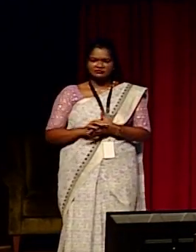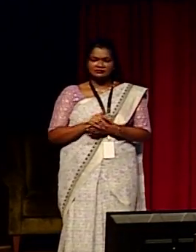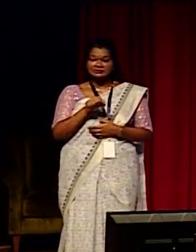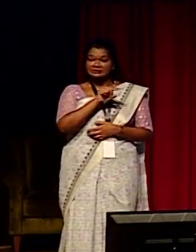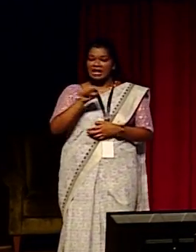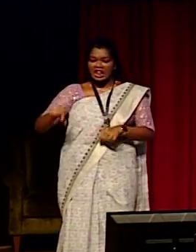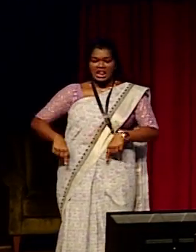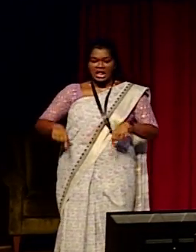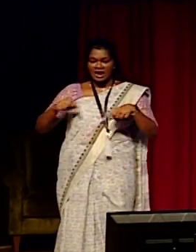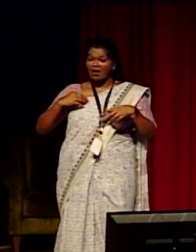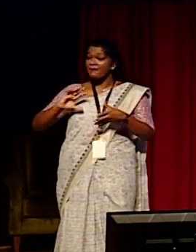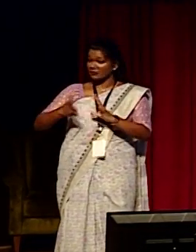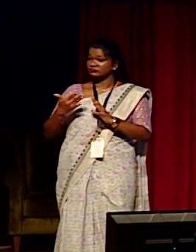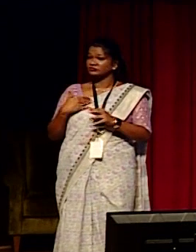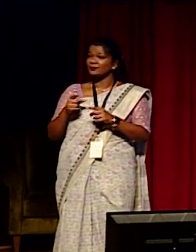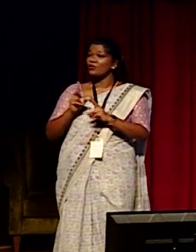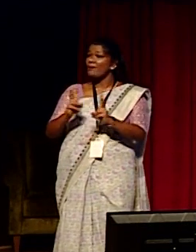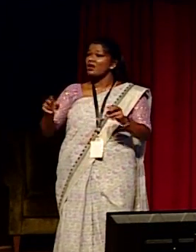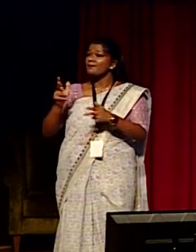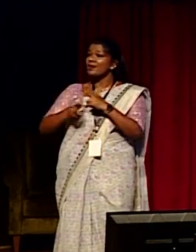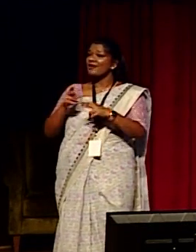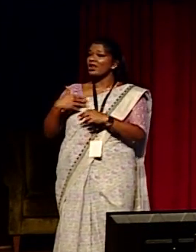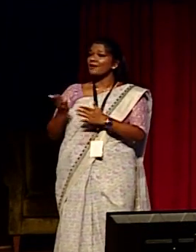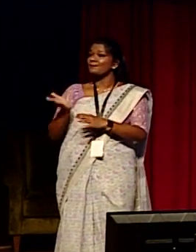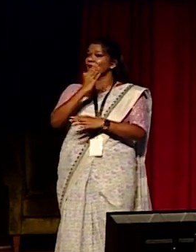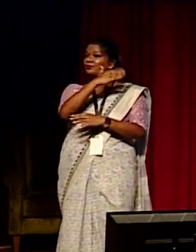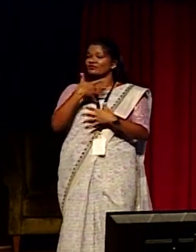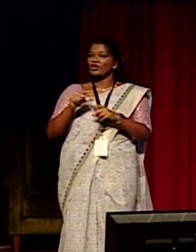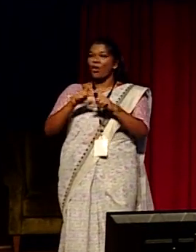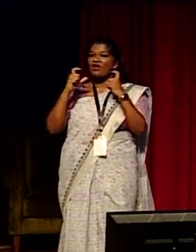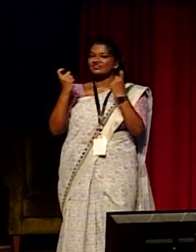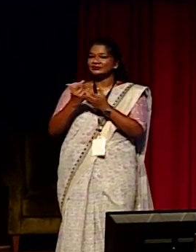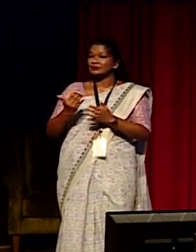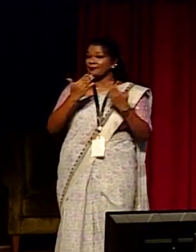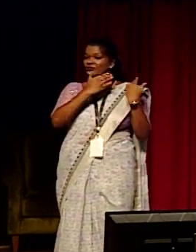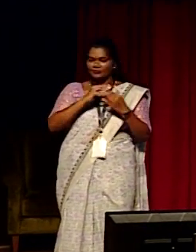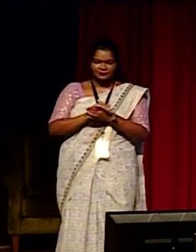This slide I made of random patients the day before I was coming for this conference.